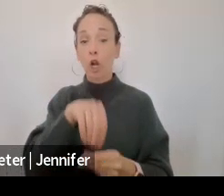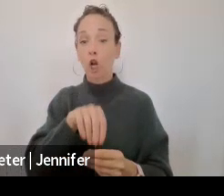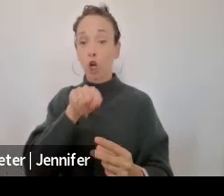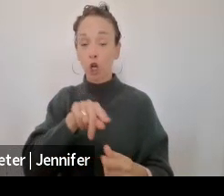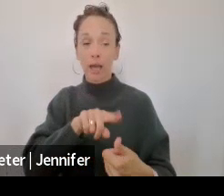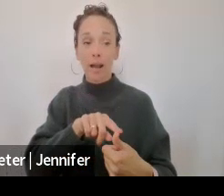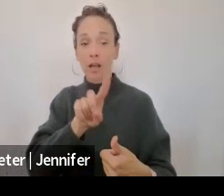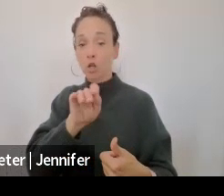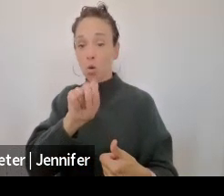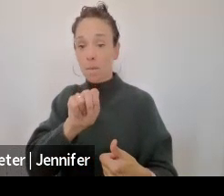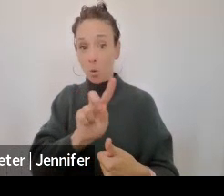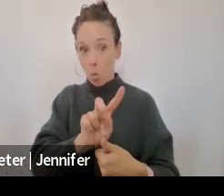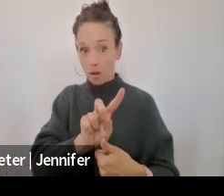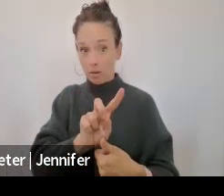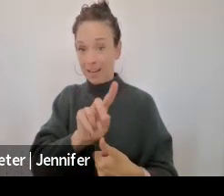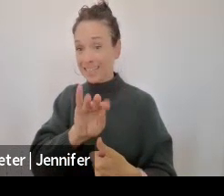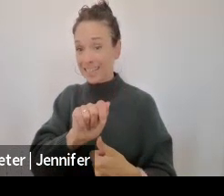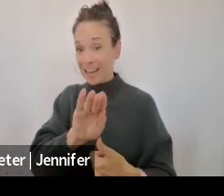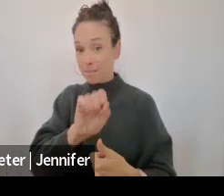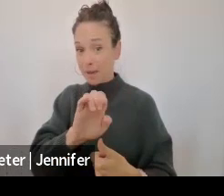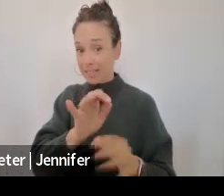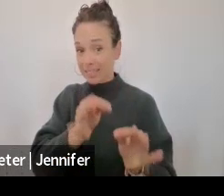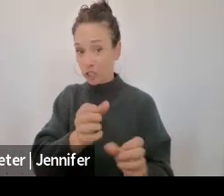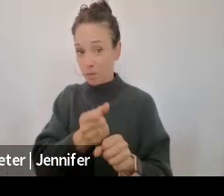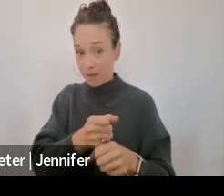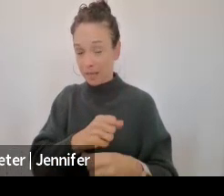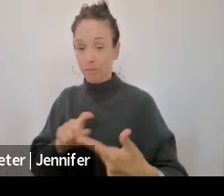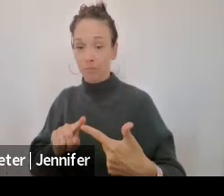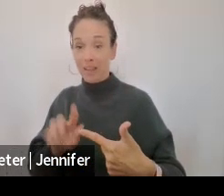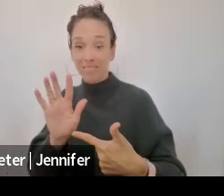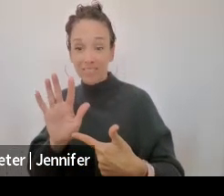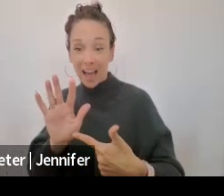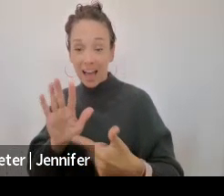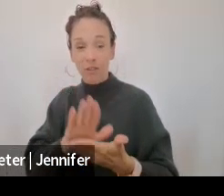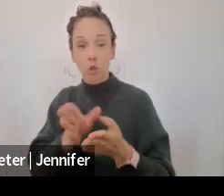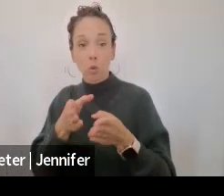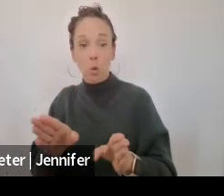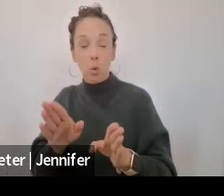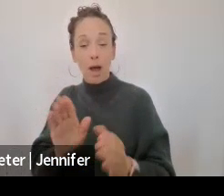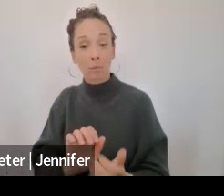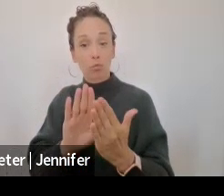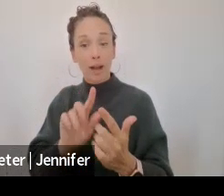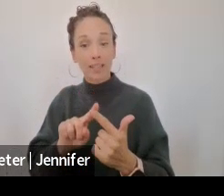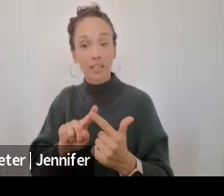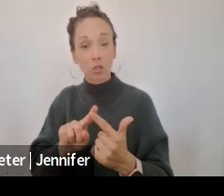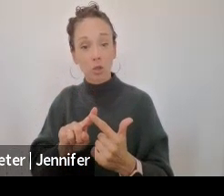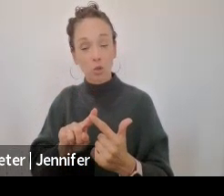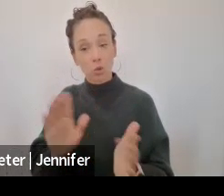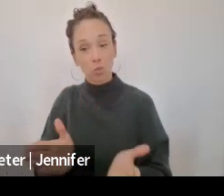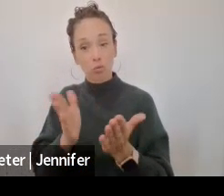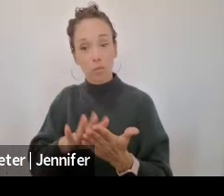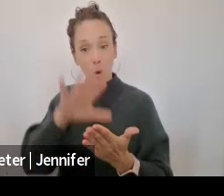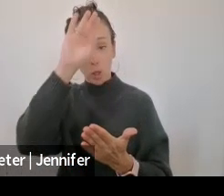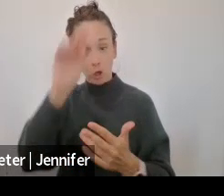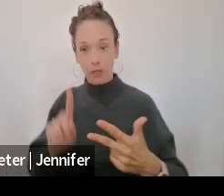database decision making, domain 5, school-wide practices to promote learning, and last but